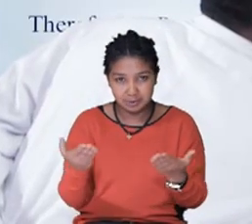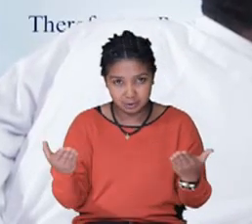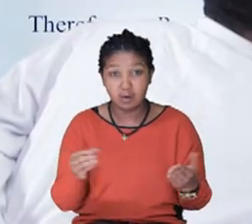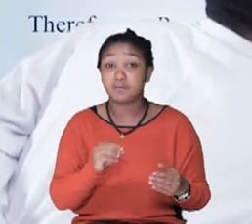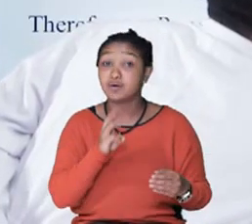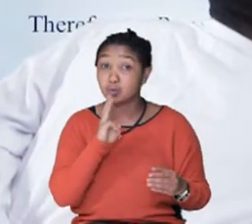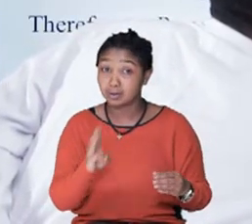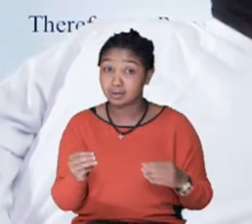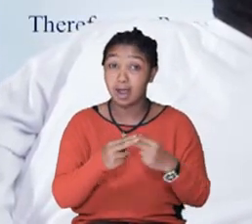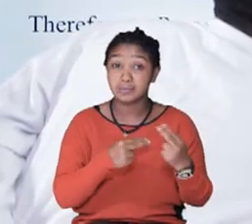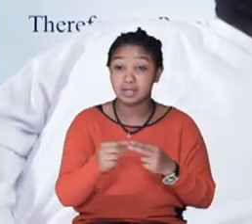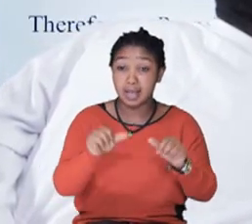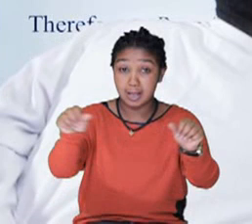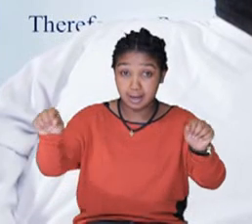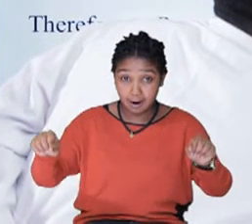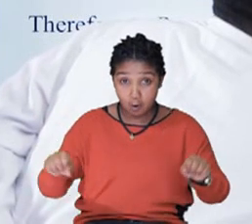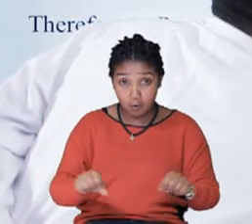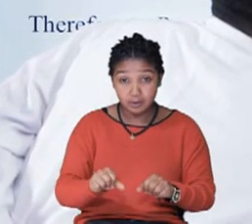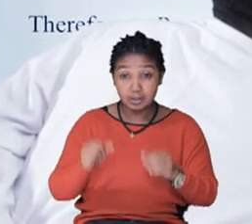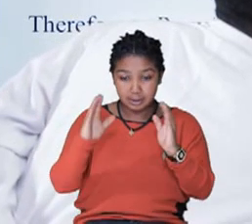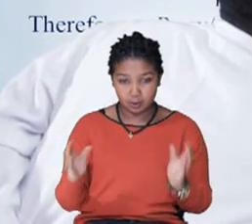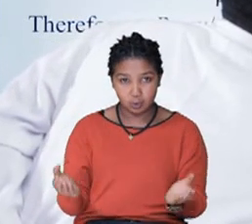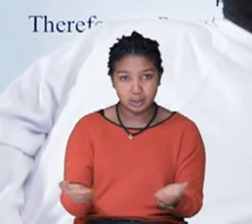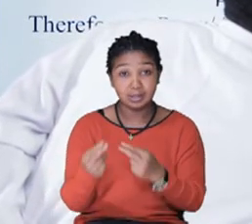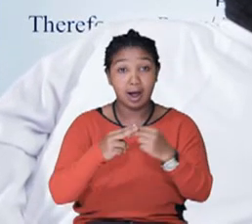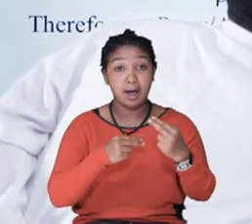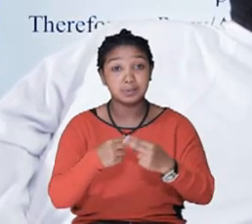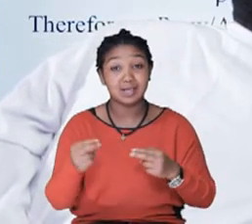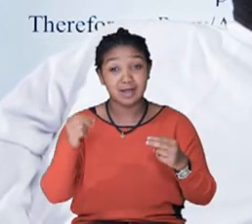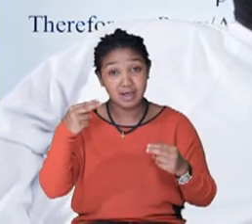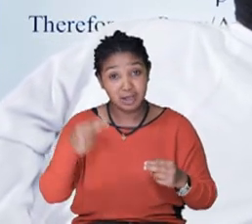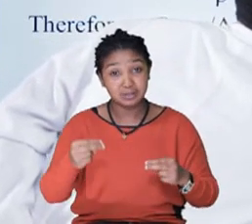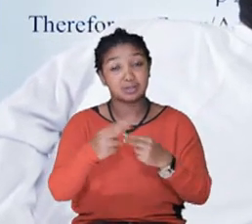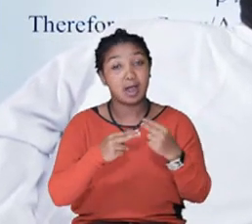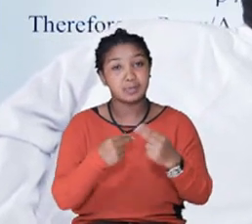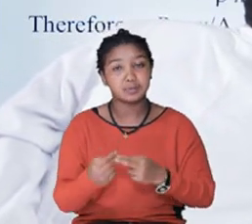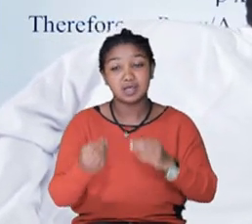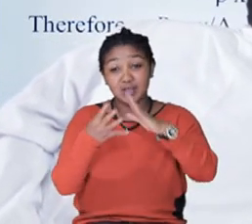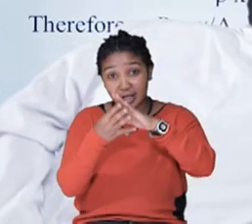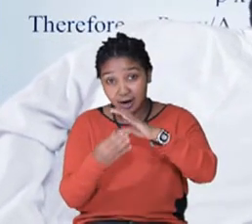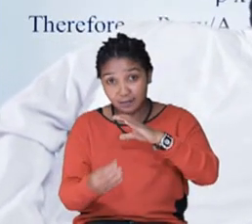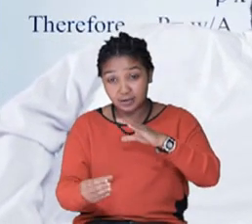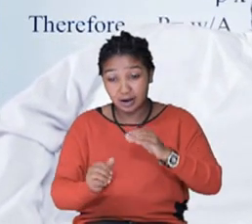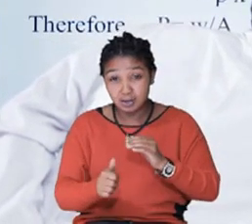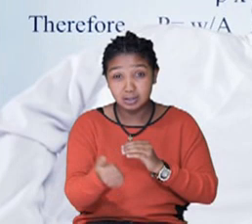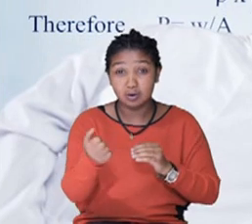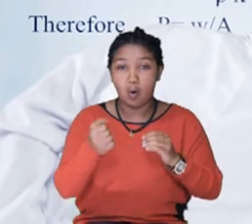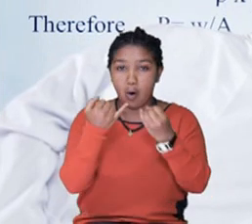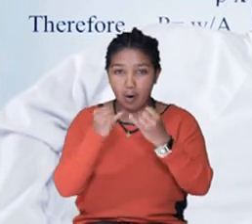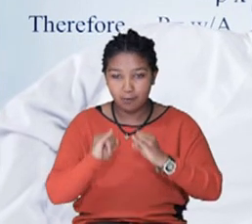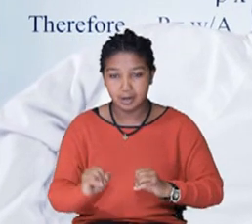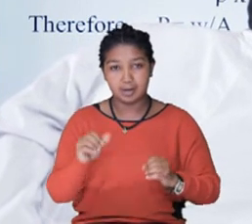substance fluid times area of the container, the fluid, times H times gravitational acceleration